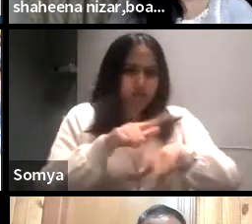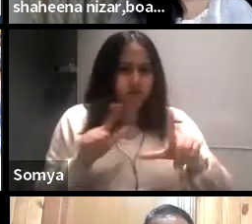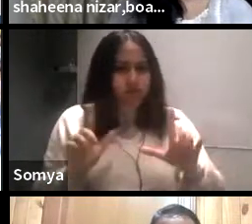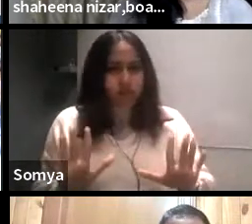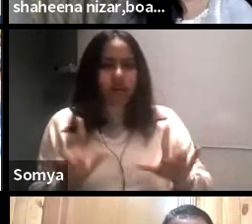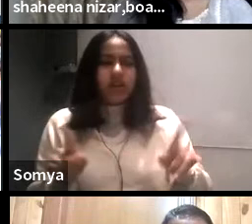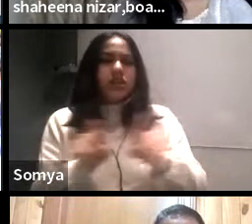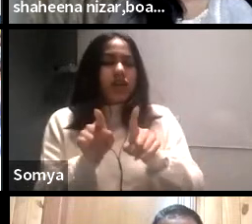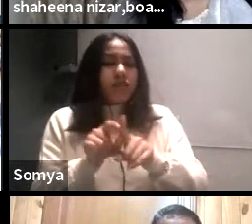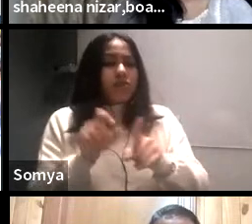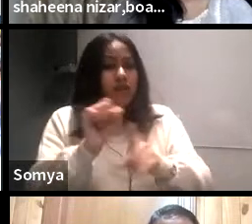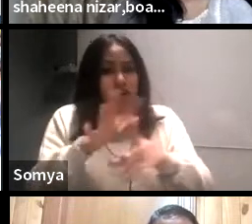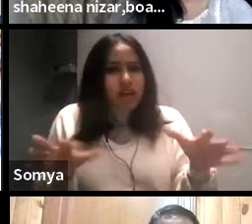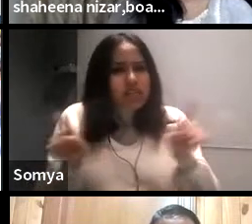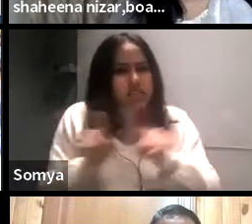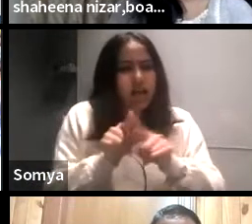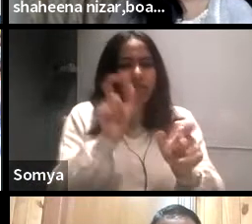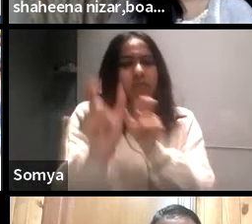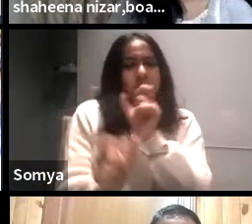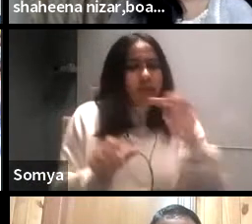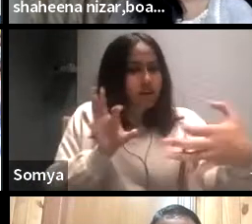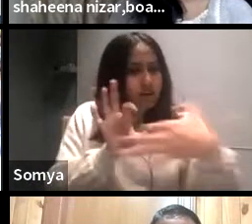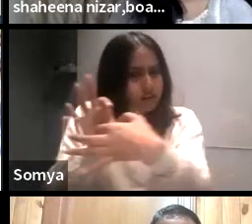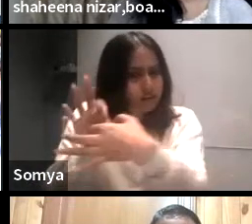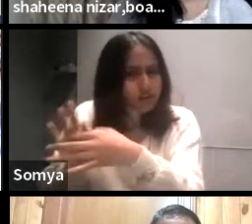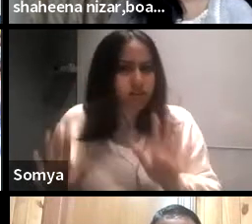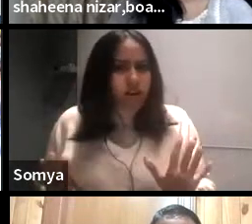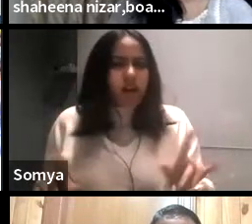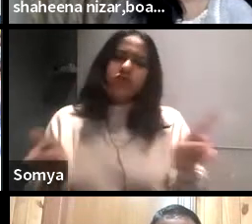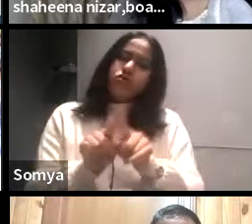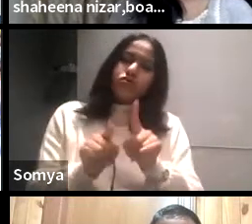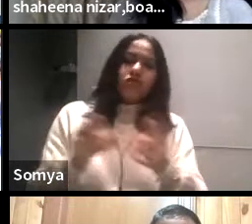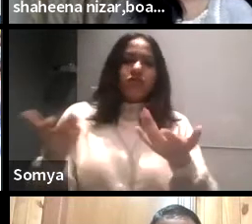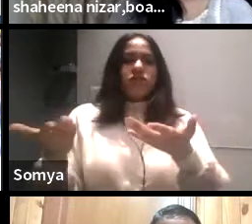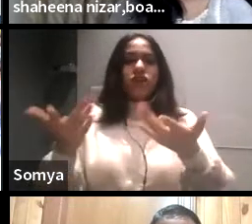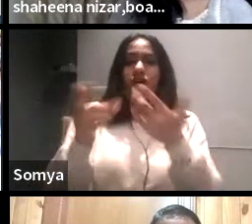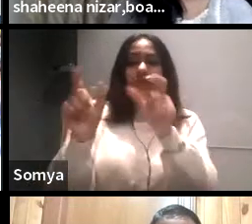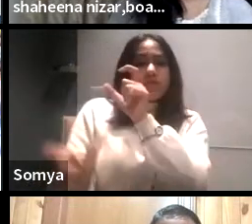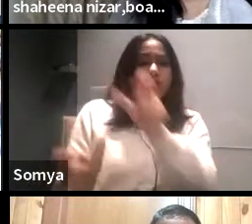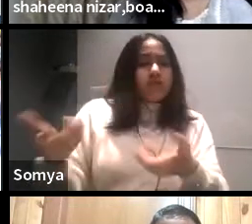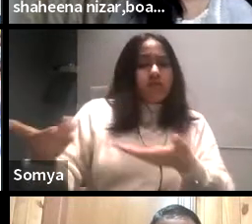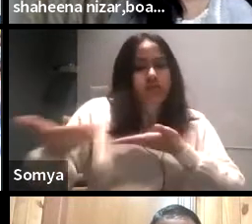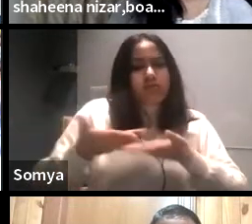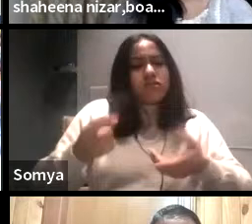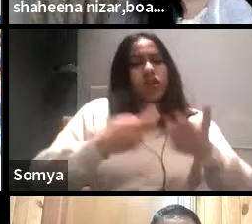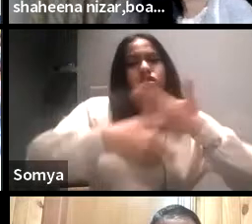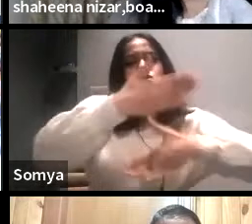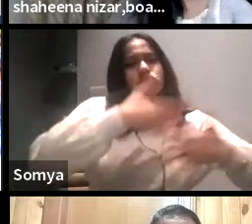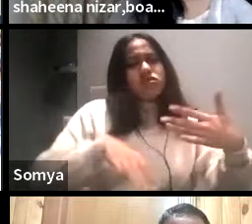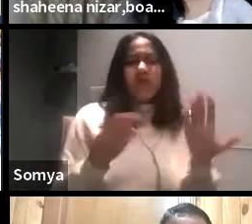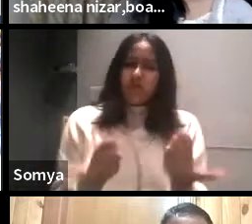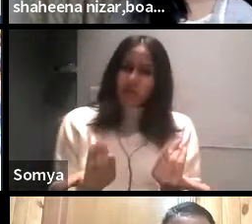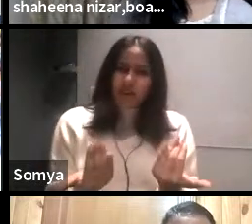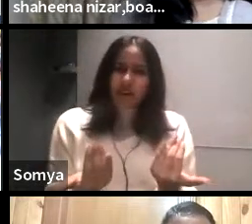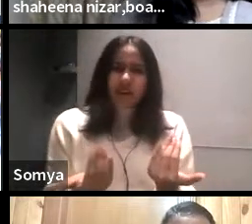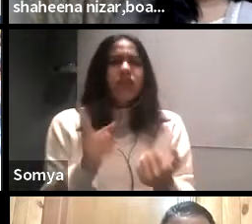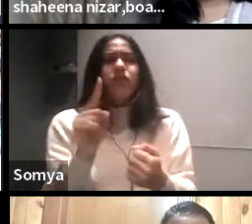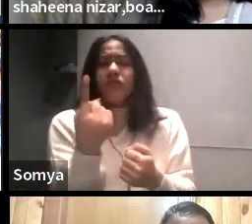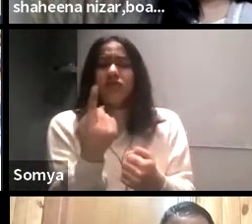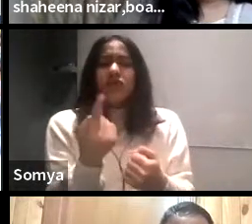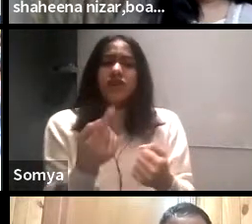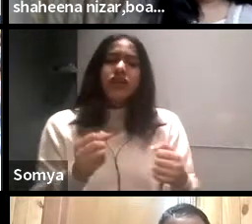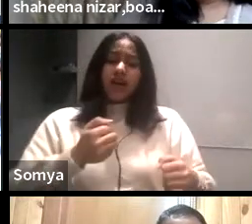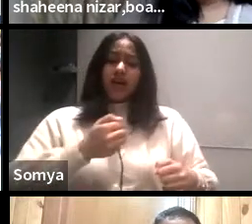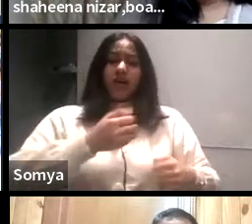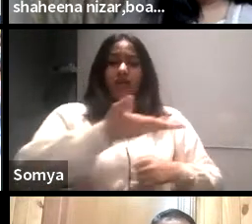you effectively engage with people so that your customer relationship can be improved? So we are working with the different stakeholders. Our